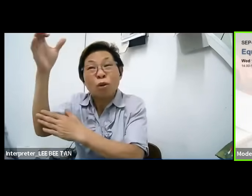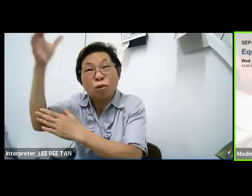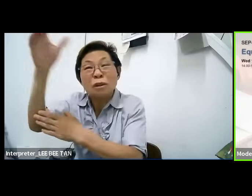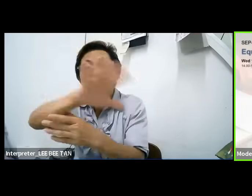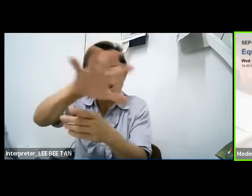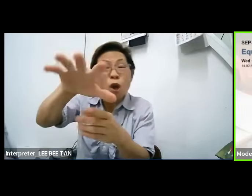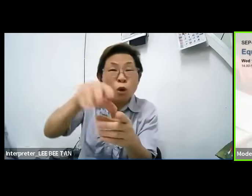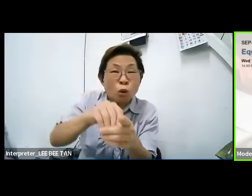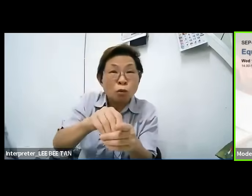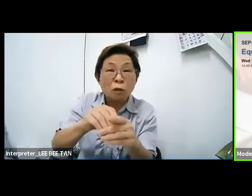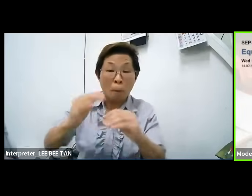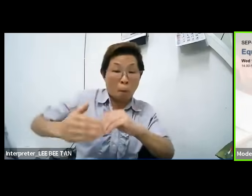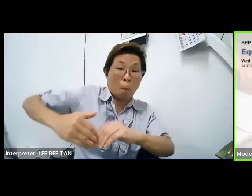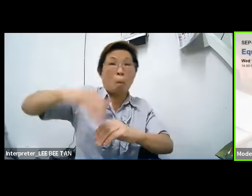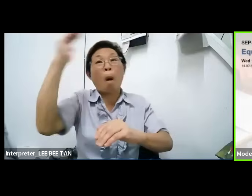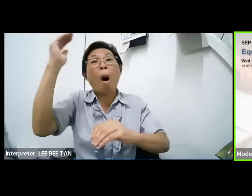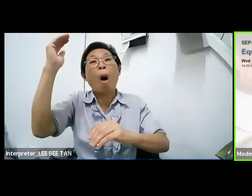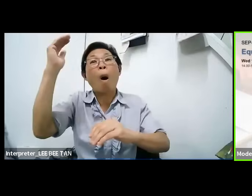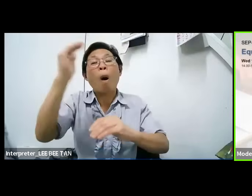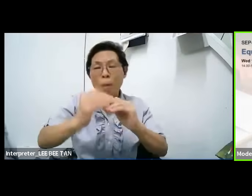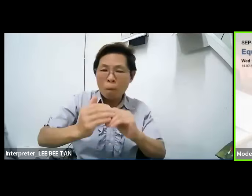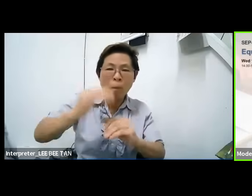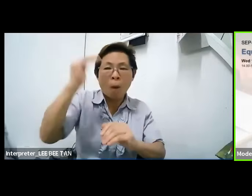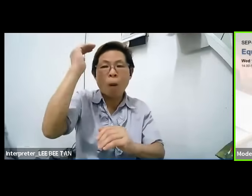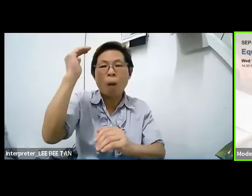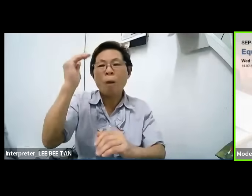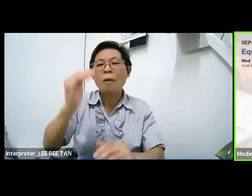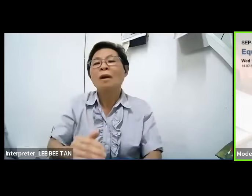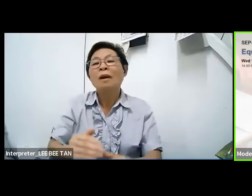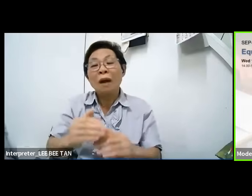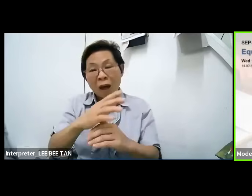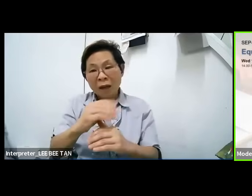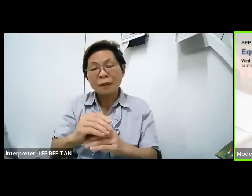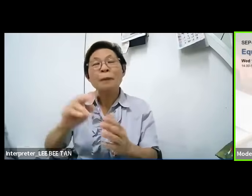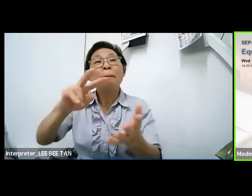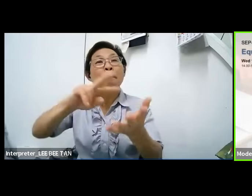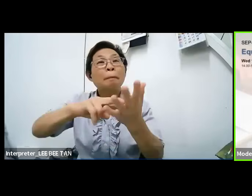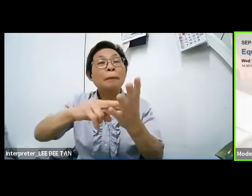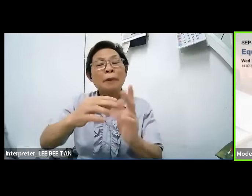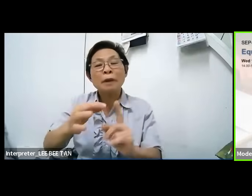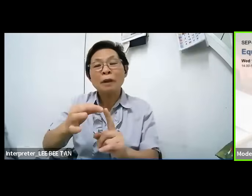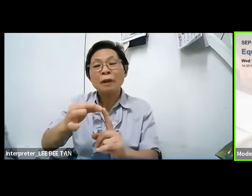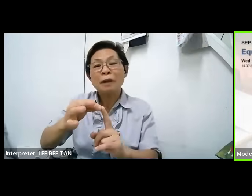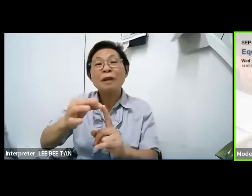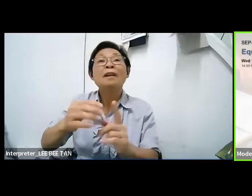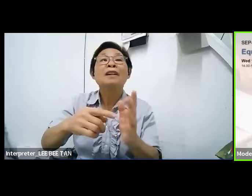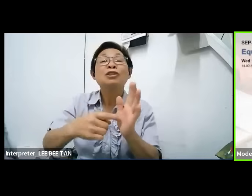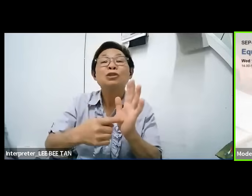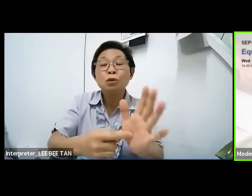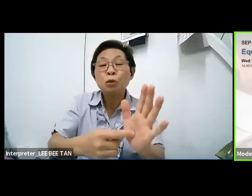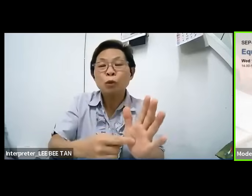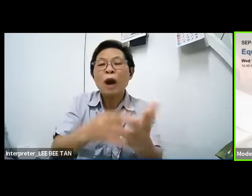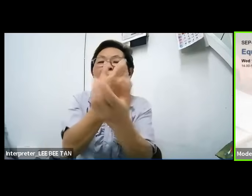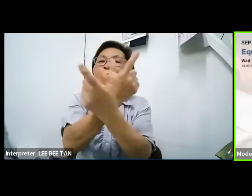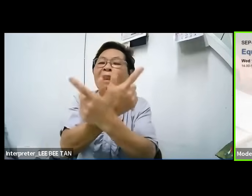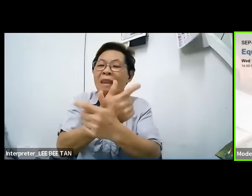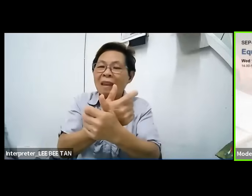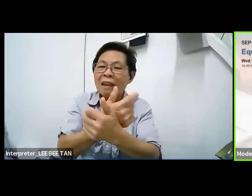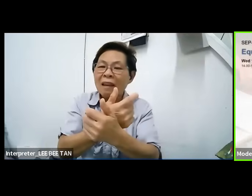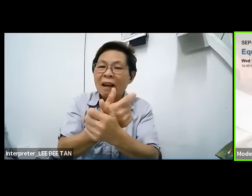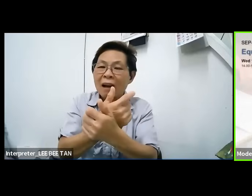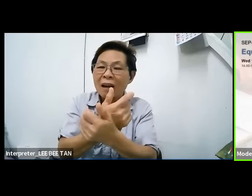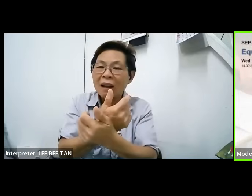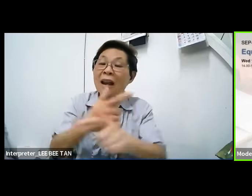goes beyond or mere diversity. It signifies a deliberate and conscious effort